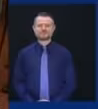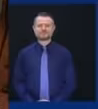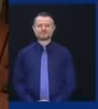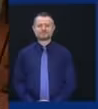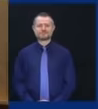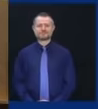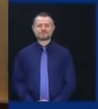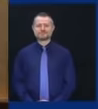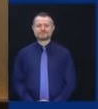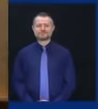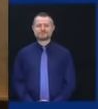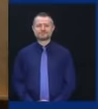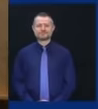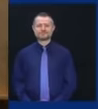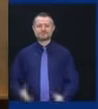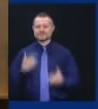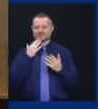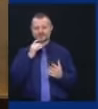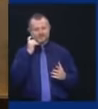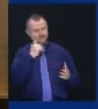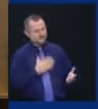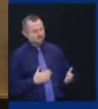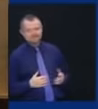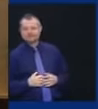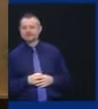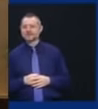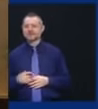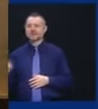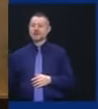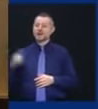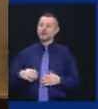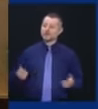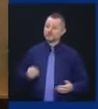Thank you so much, Governor Cuomo, for coming to Mount Vernon.